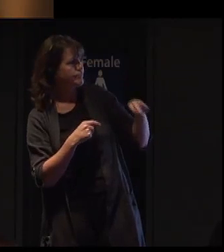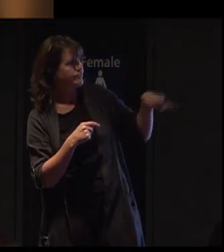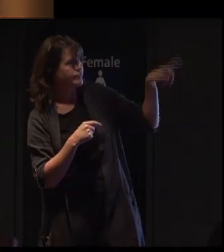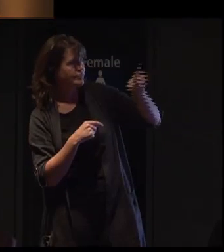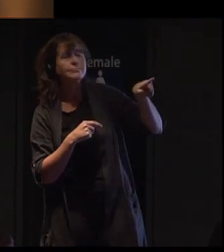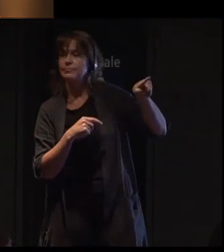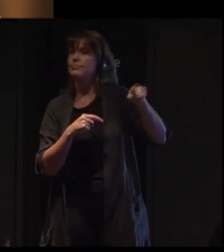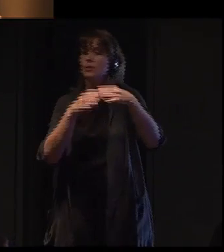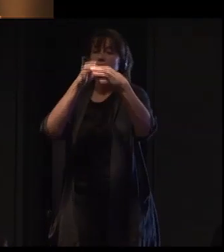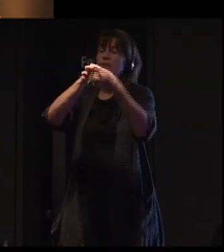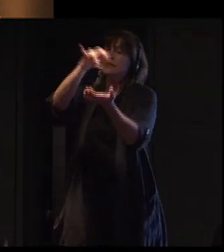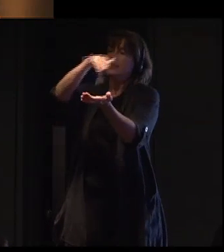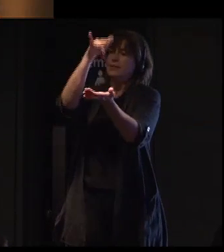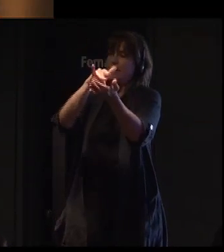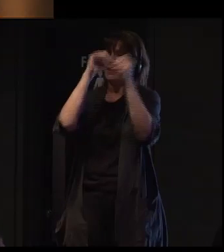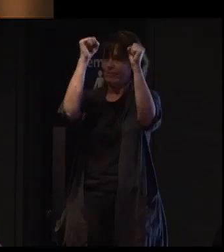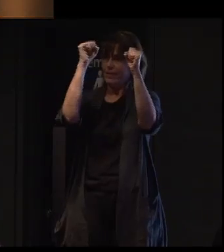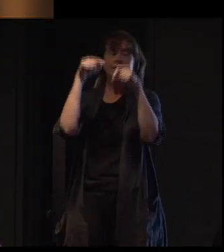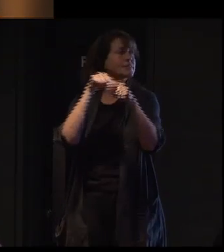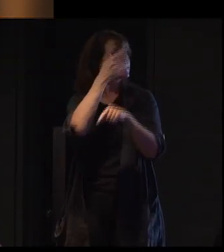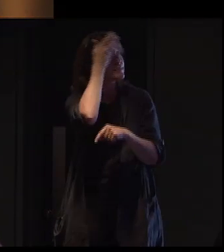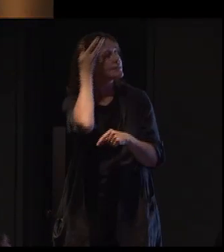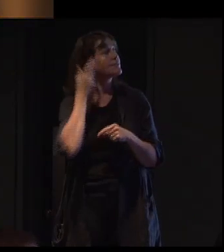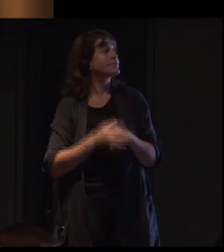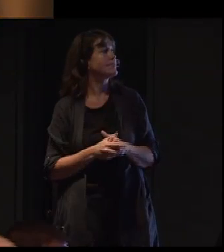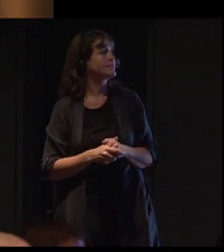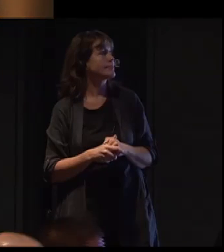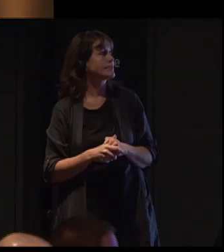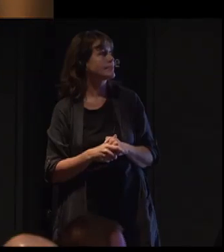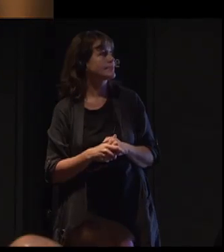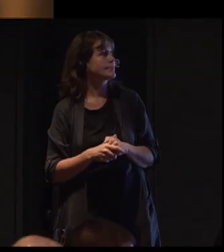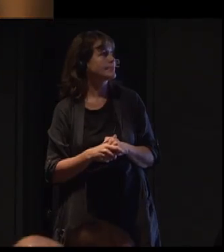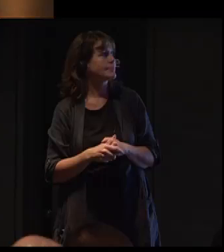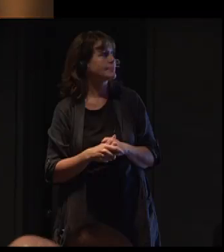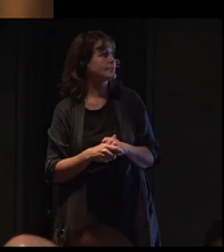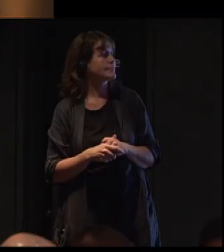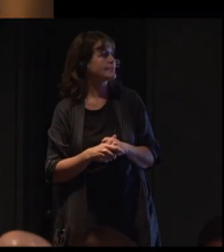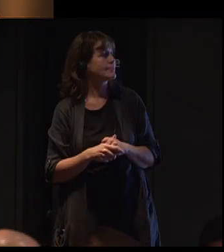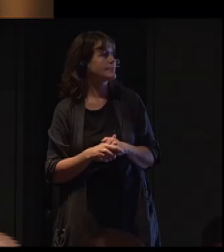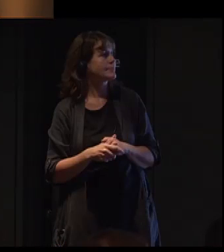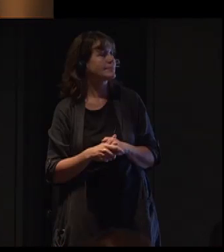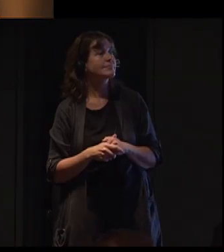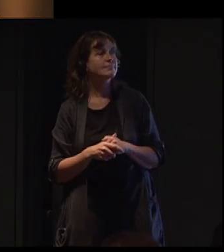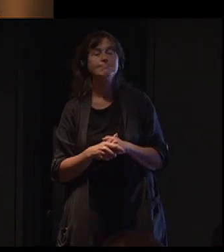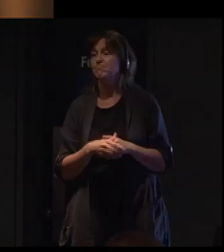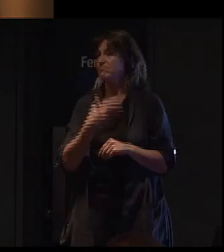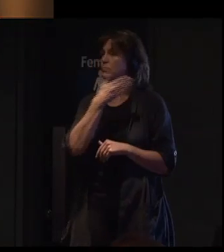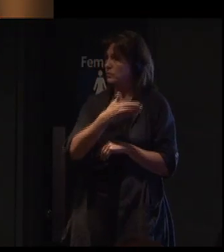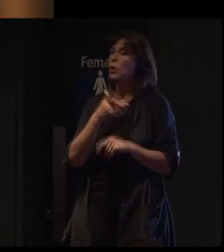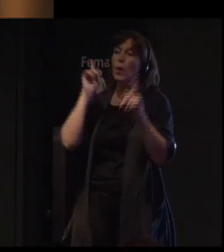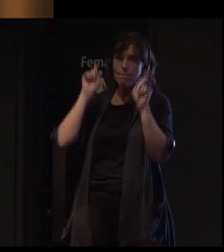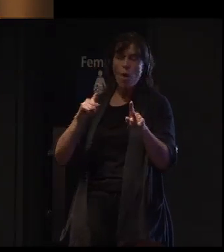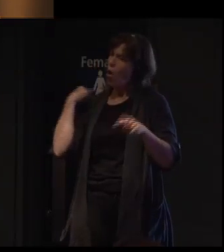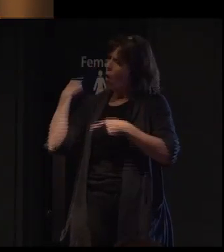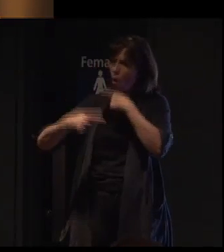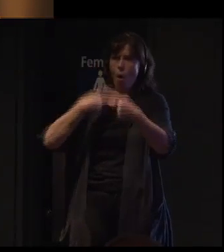In other words, putting the fans first. And this should always be the case, and this should always be the